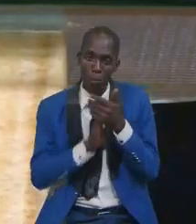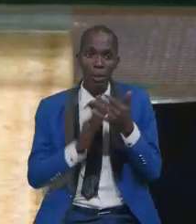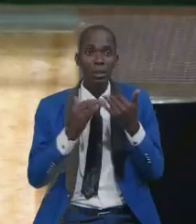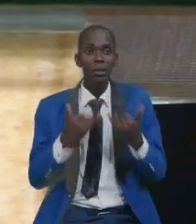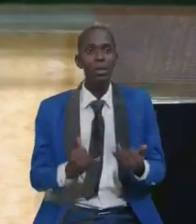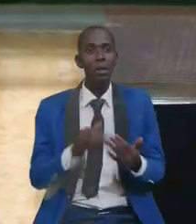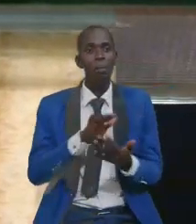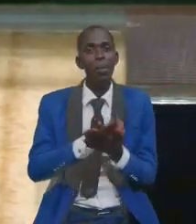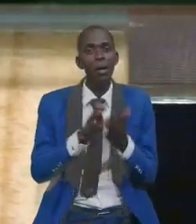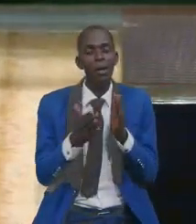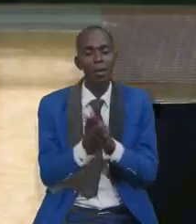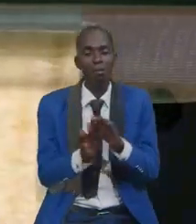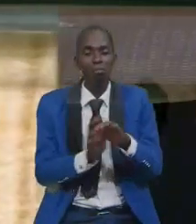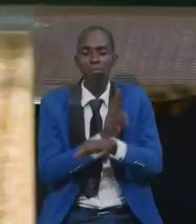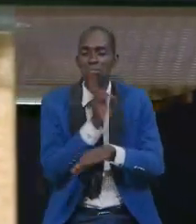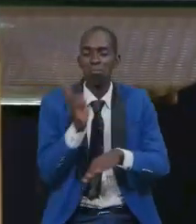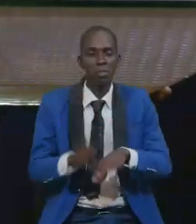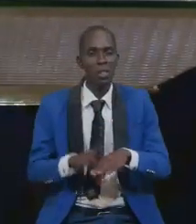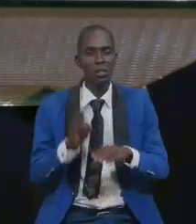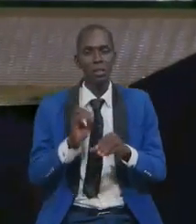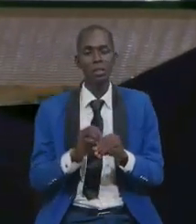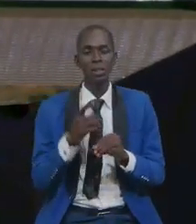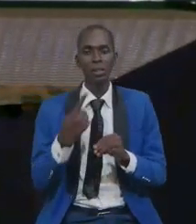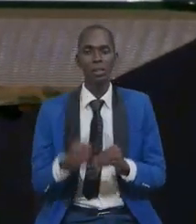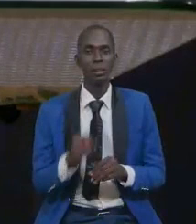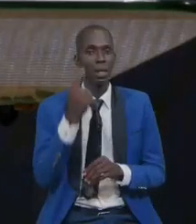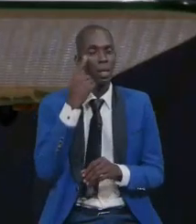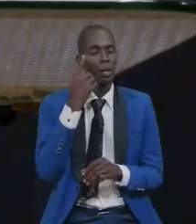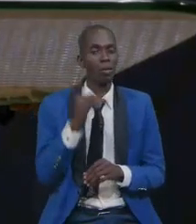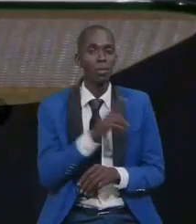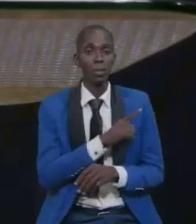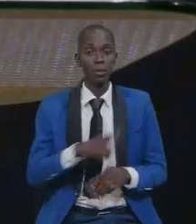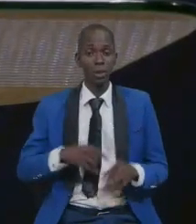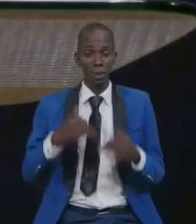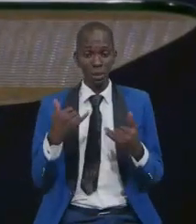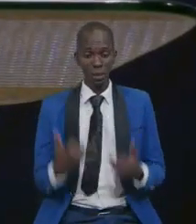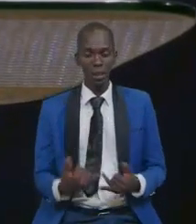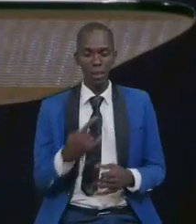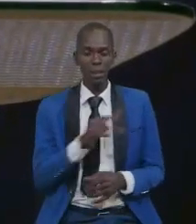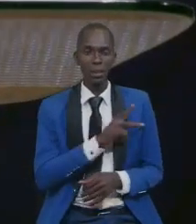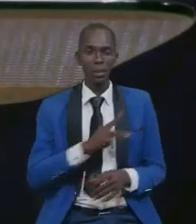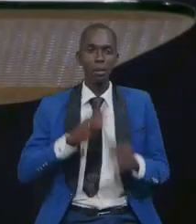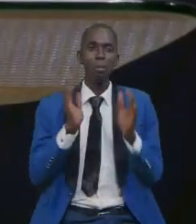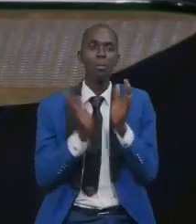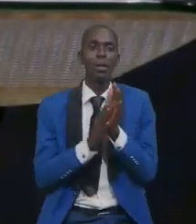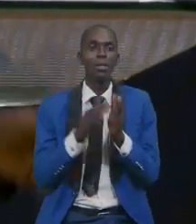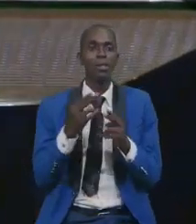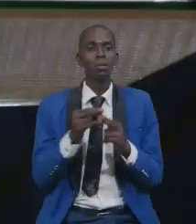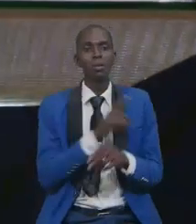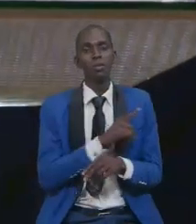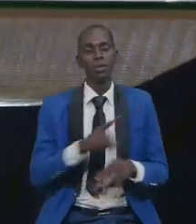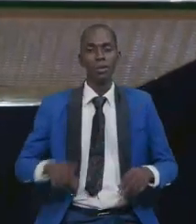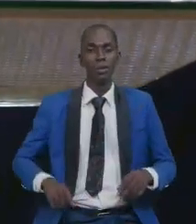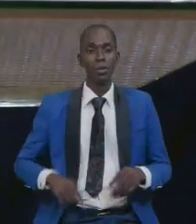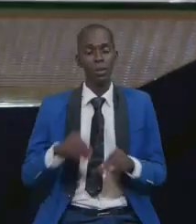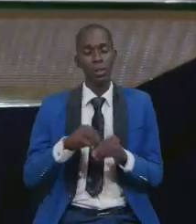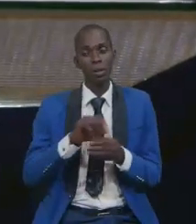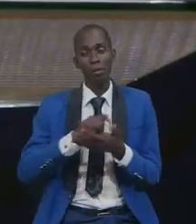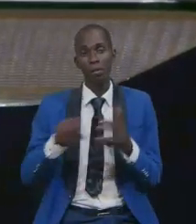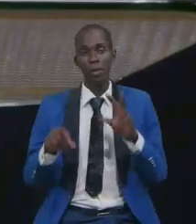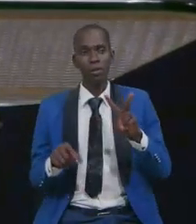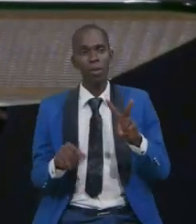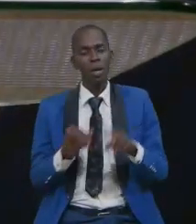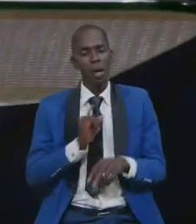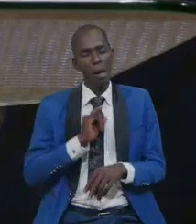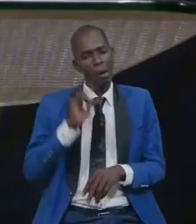in the sight of the Lord, he now praised the name of the Lord. Look at verse 2. In verse 2 it says, I thought